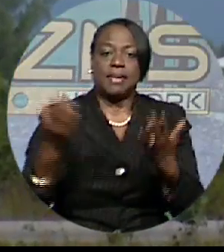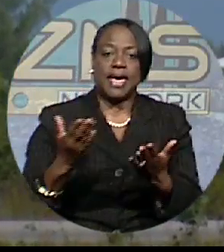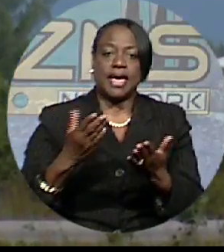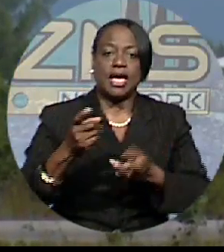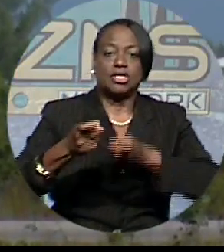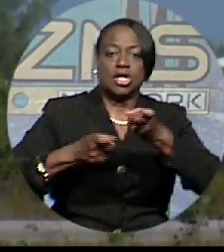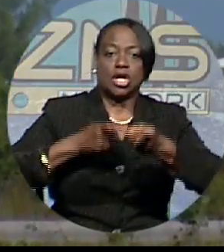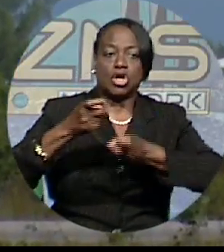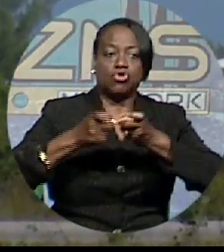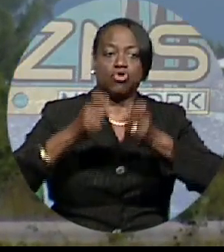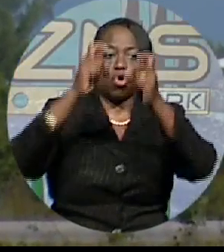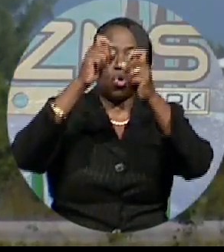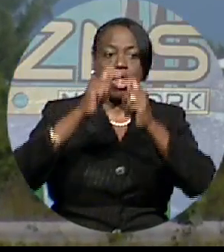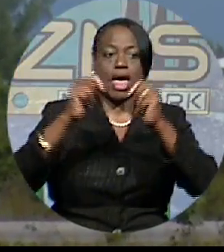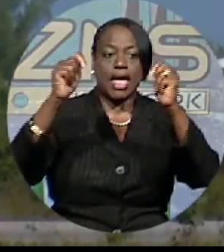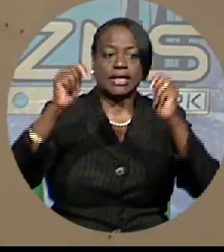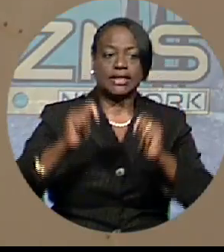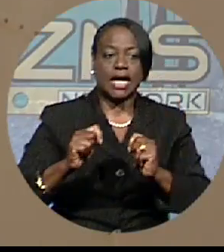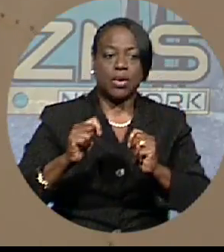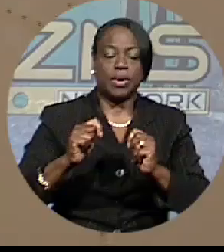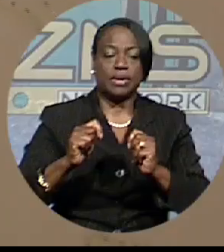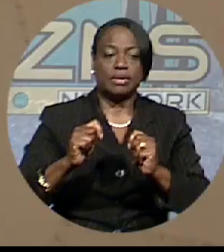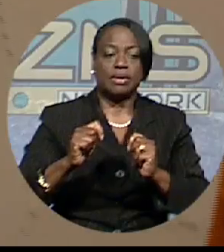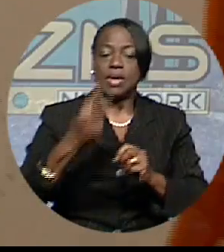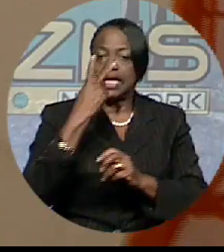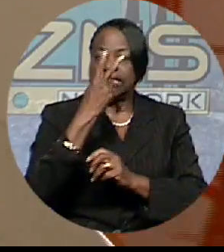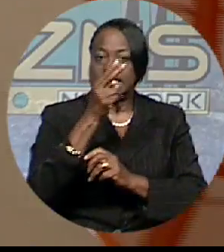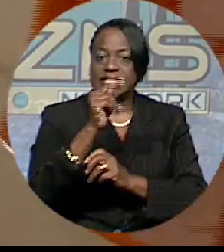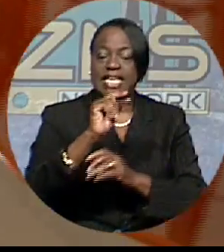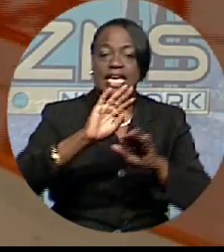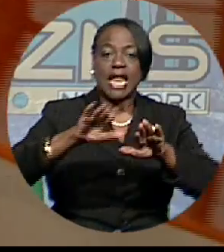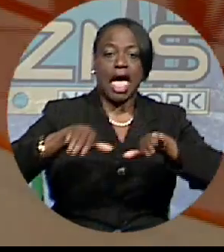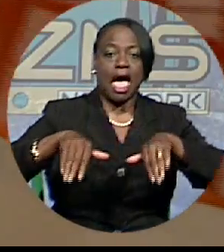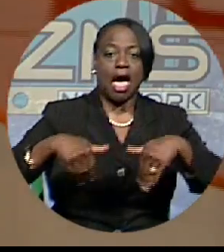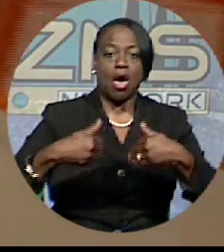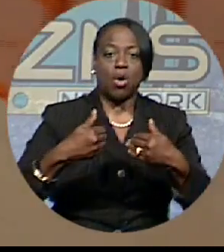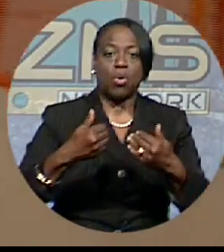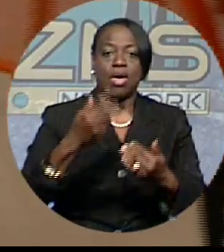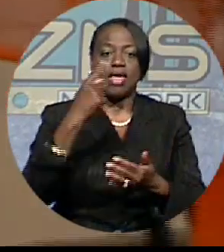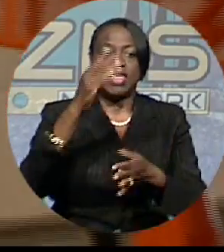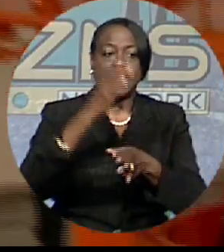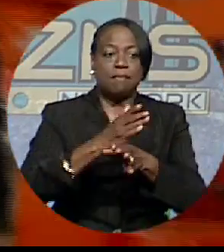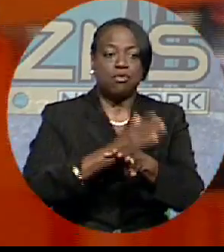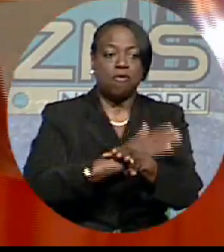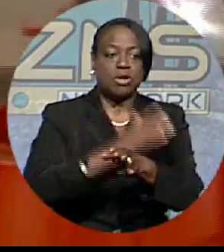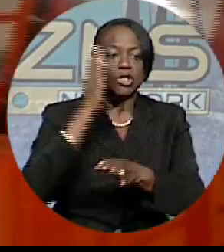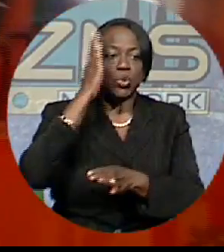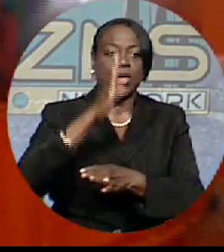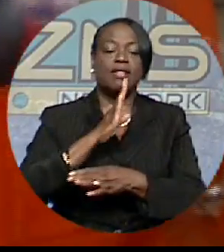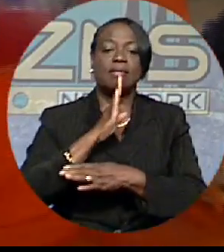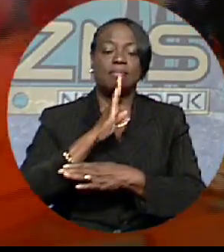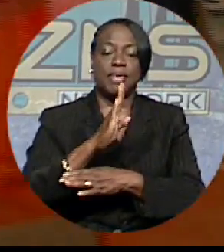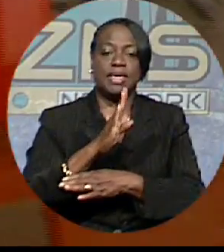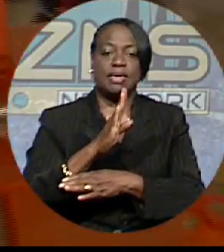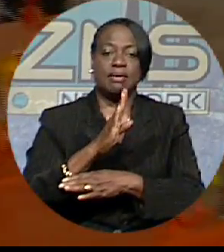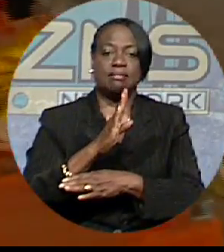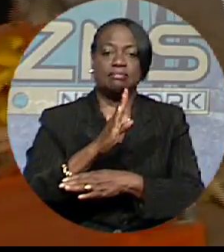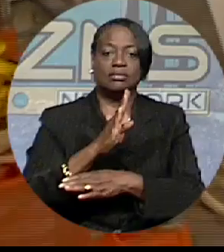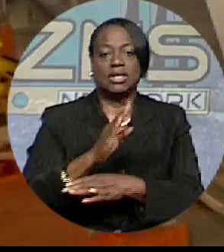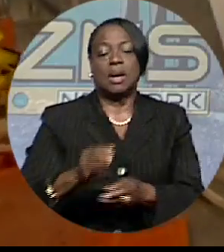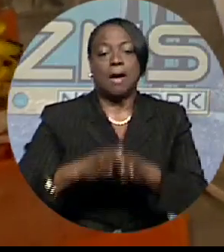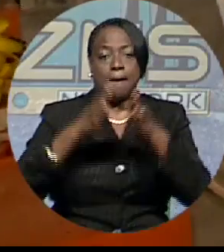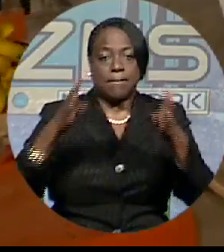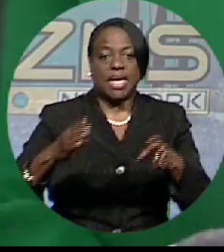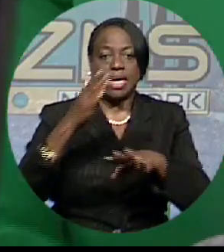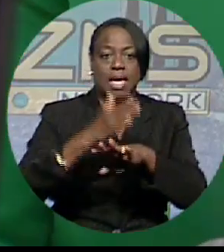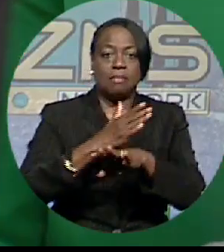as it exists, and we've actually seen how the improvements will be, such a dramatic